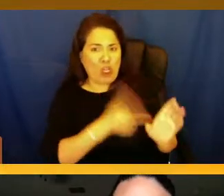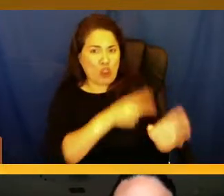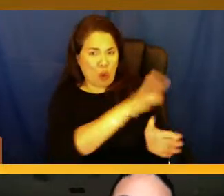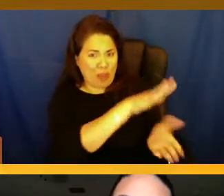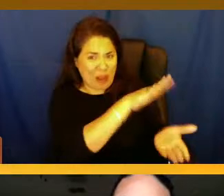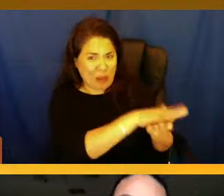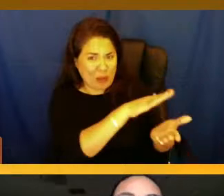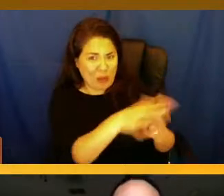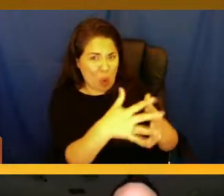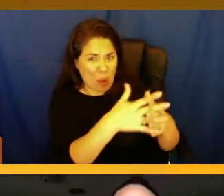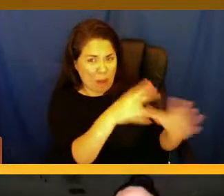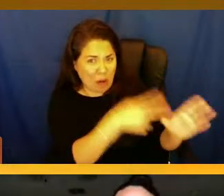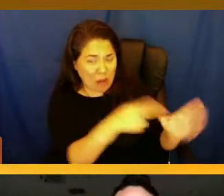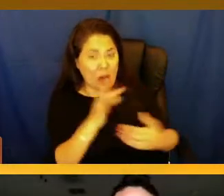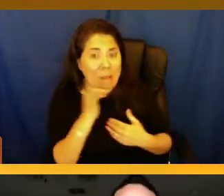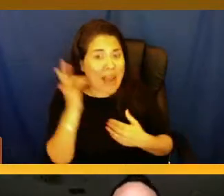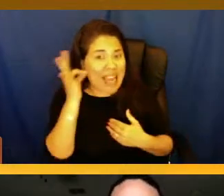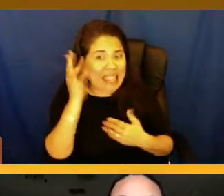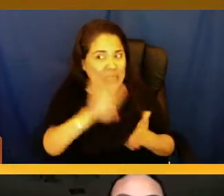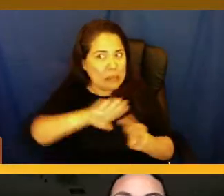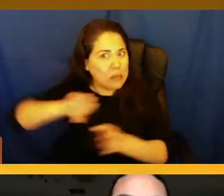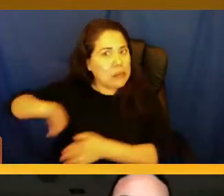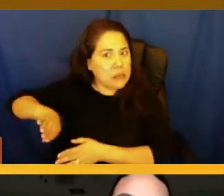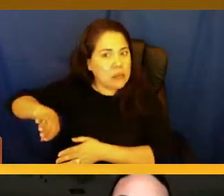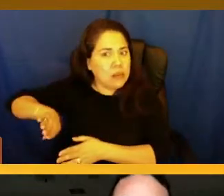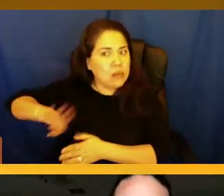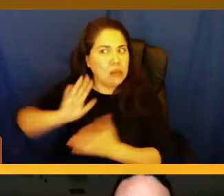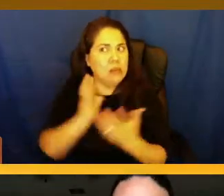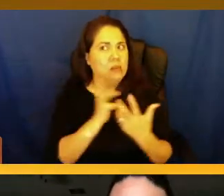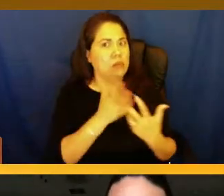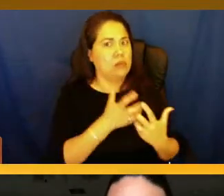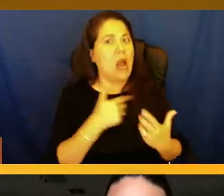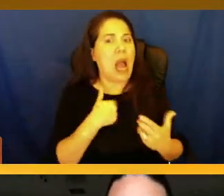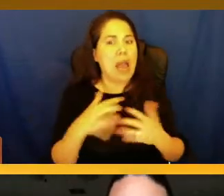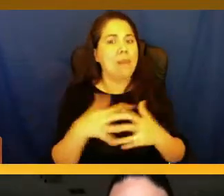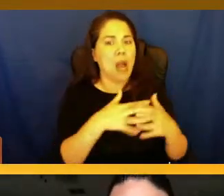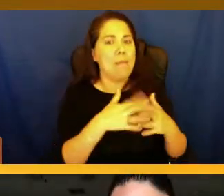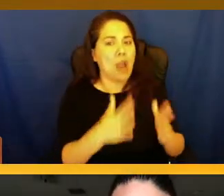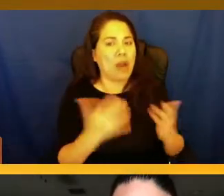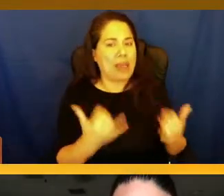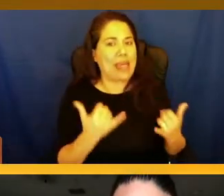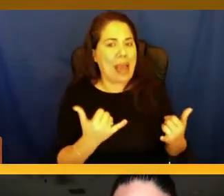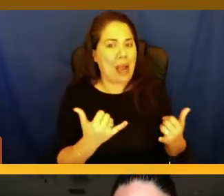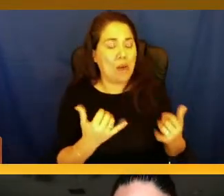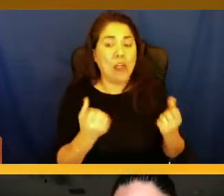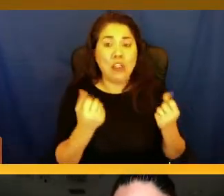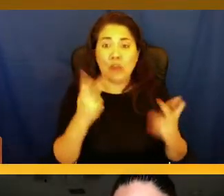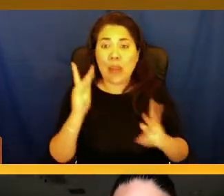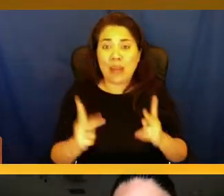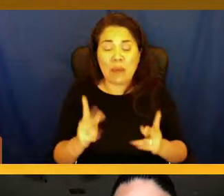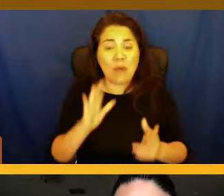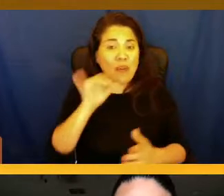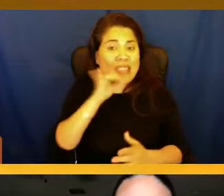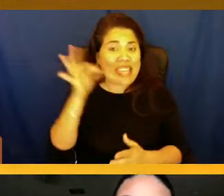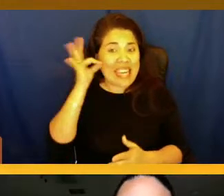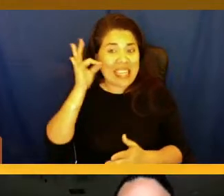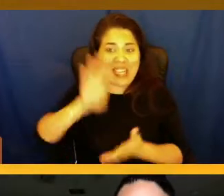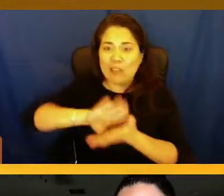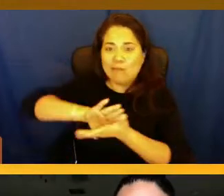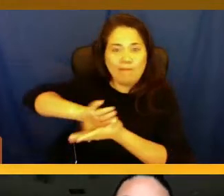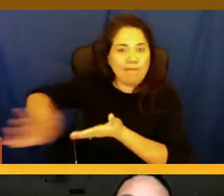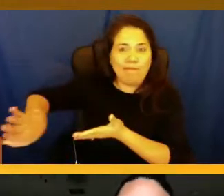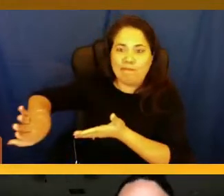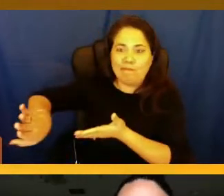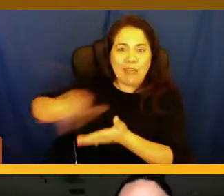be Mexican, you can't be Native, you have to be American. So many Yaquis have completely removed themselves from our culture and our